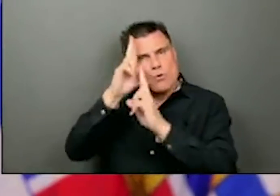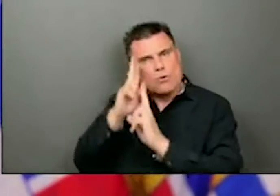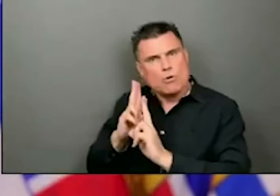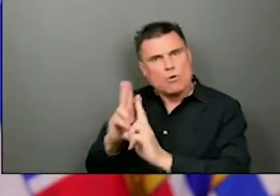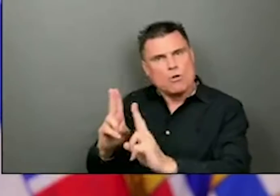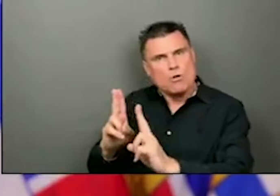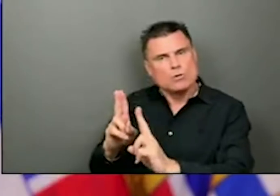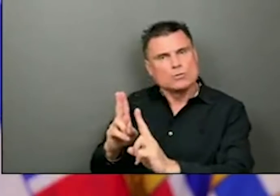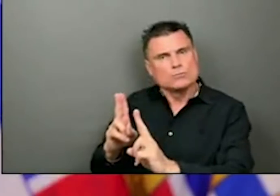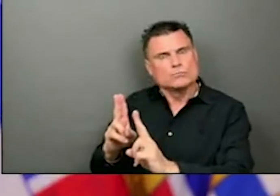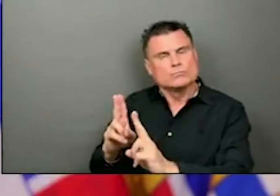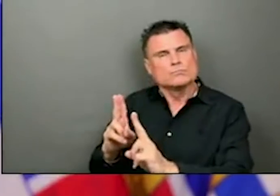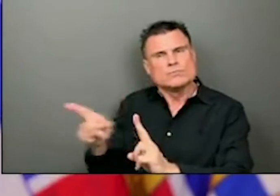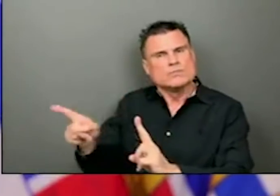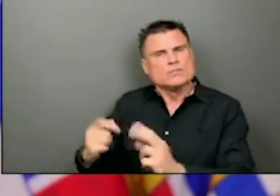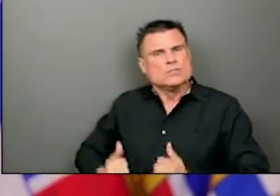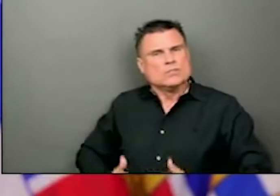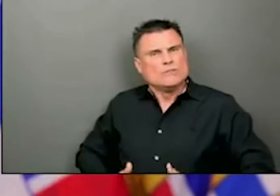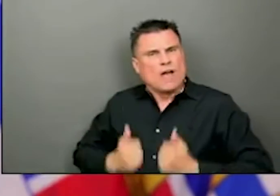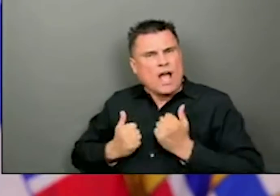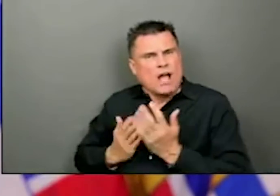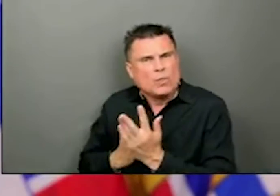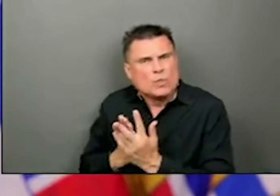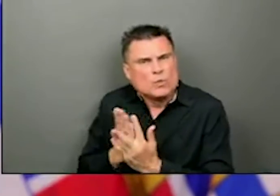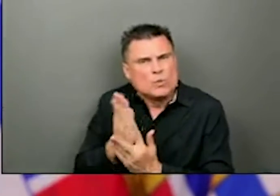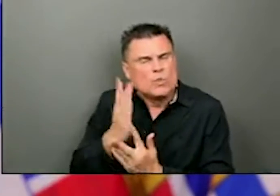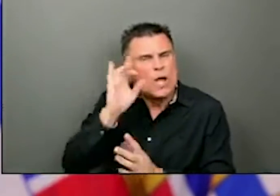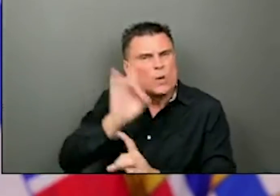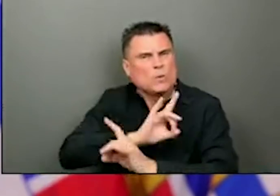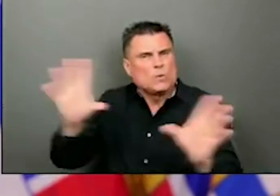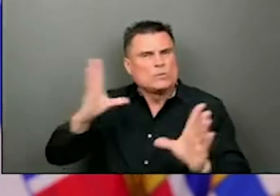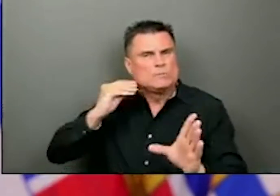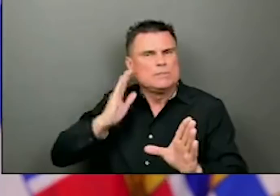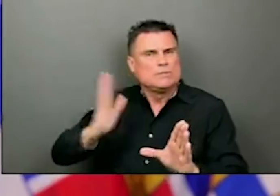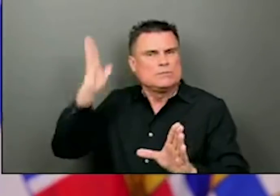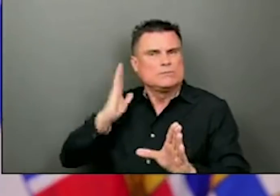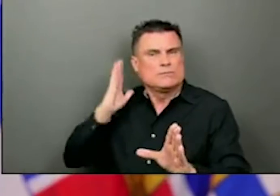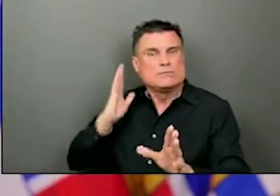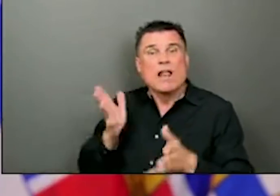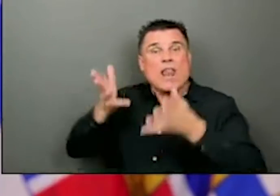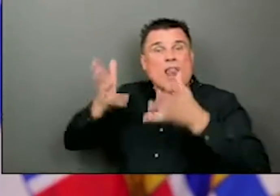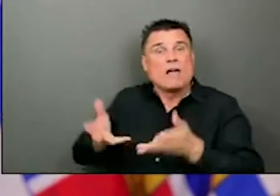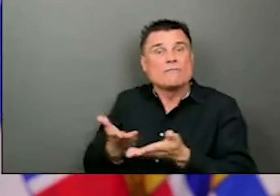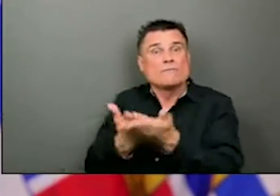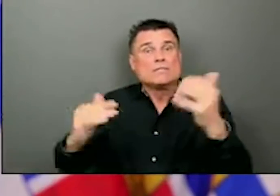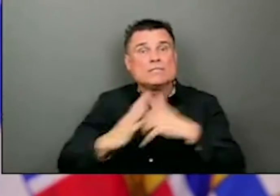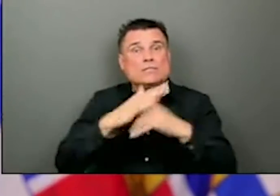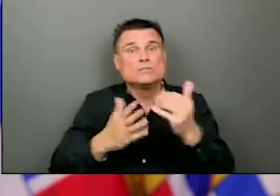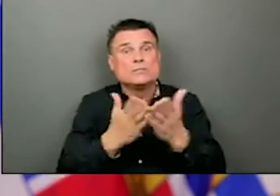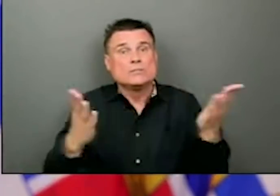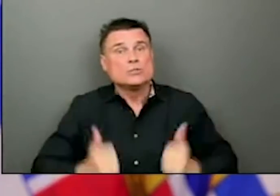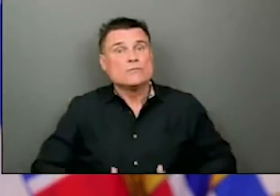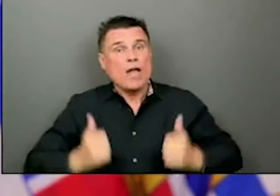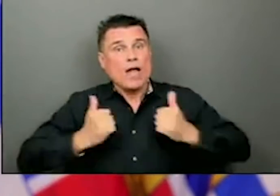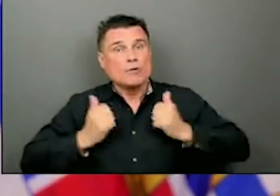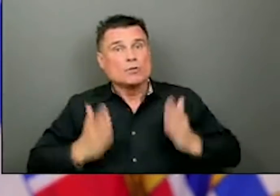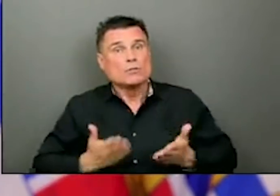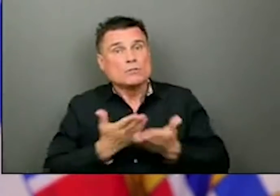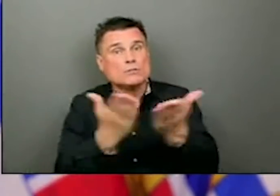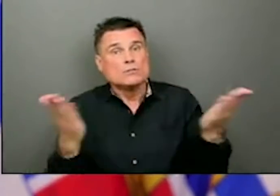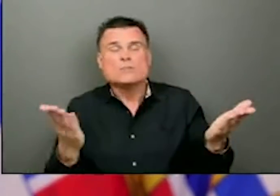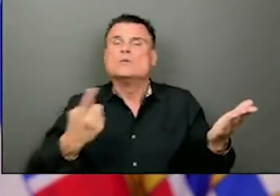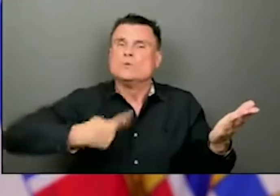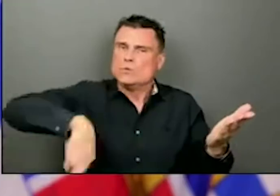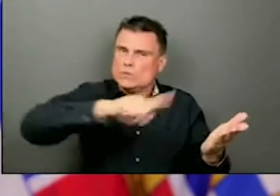never returned home, each and every one of us needs to ask ourselves, what meaningful actions can we take